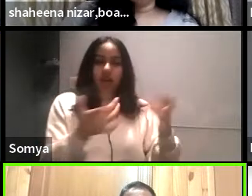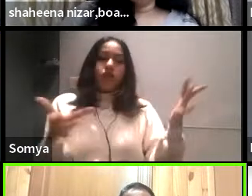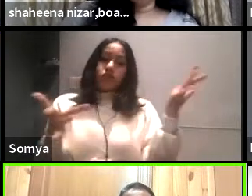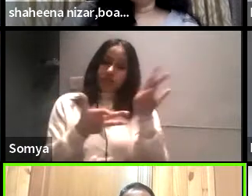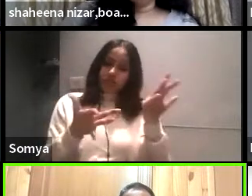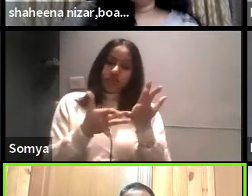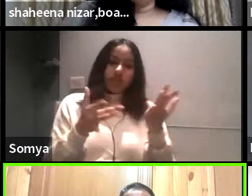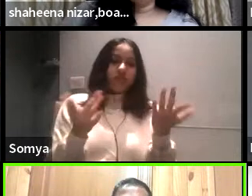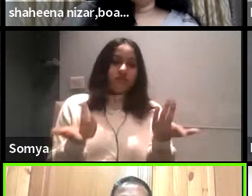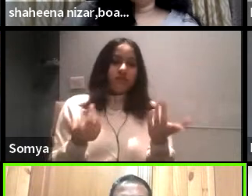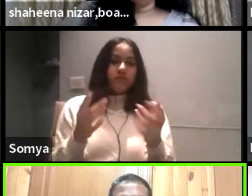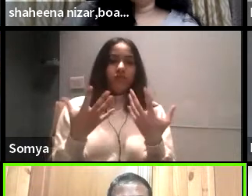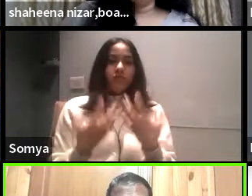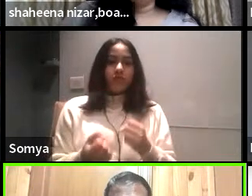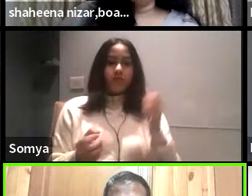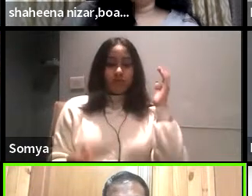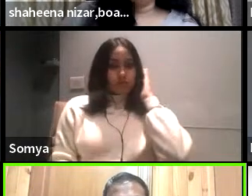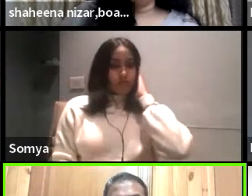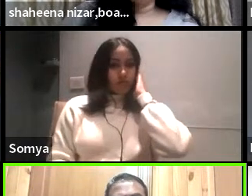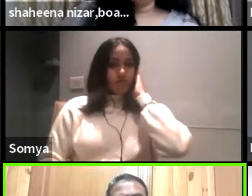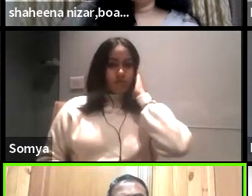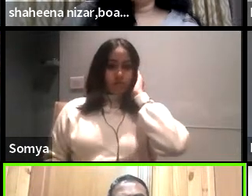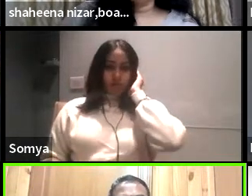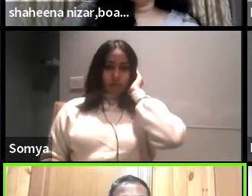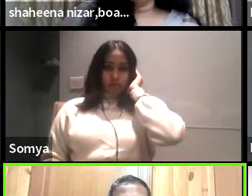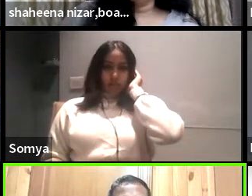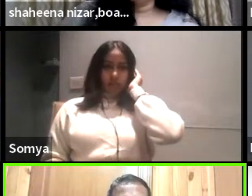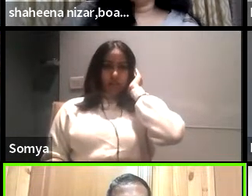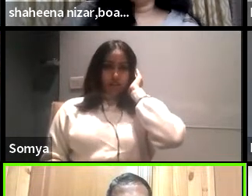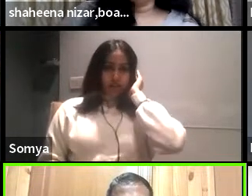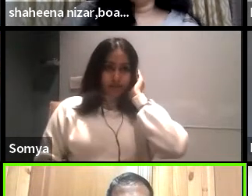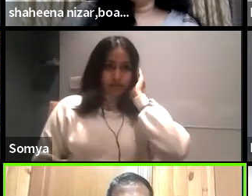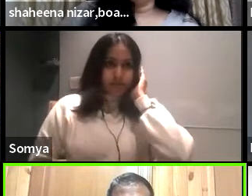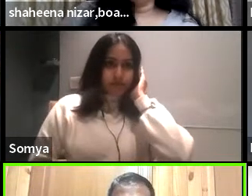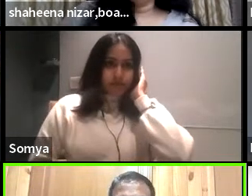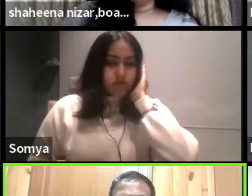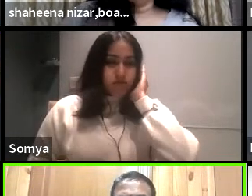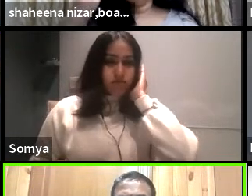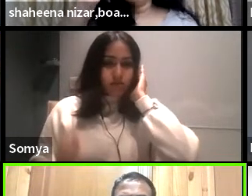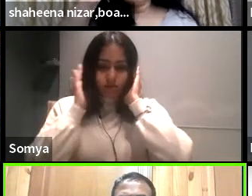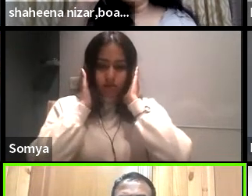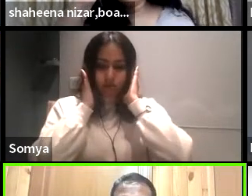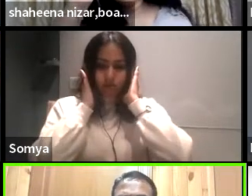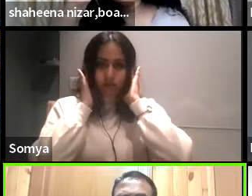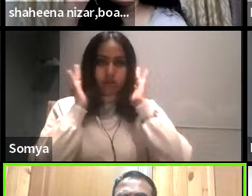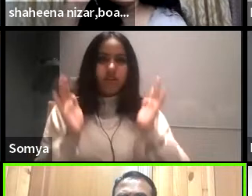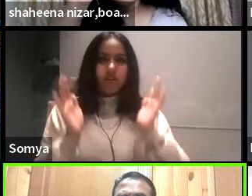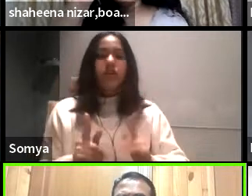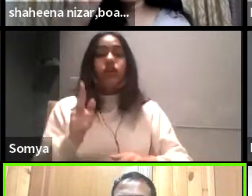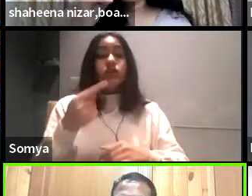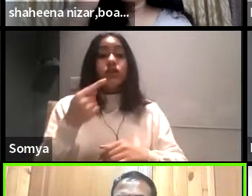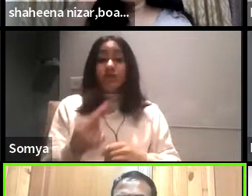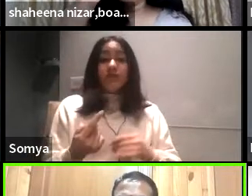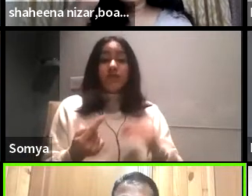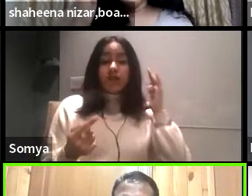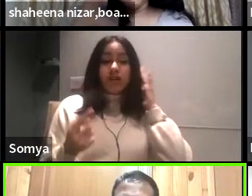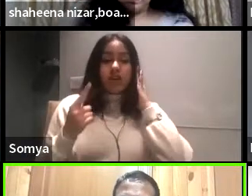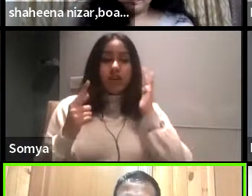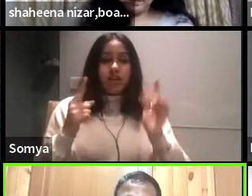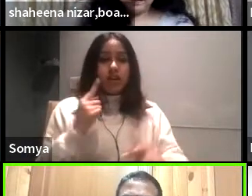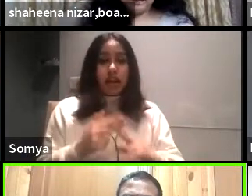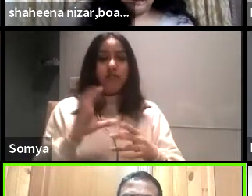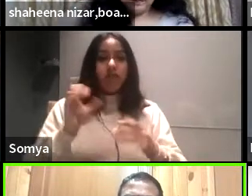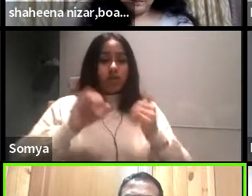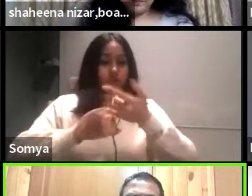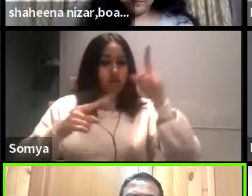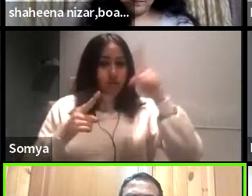technology. So basically what you are saying that the technology and the availability of cheap technology, because the cost matters